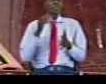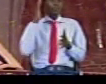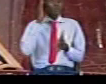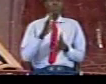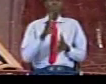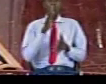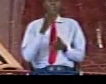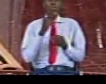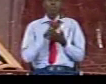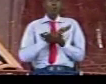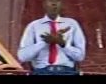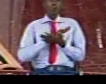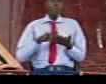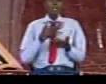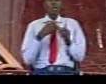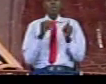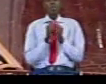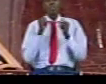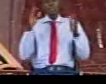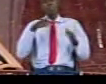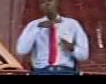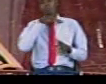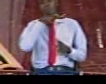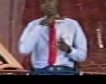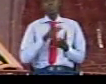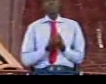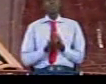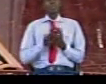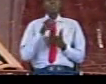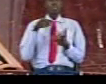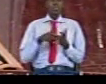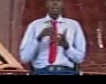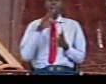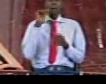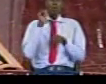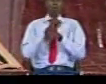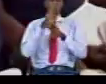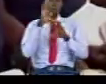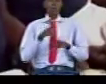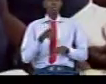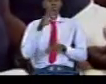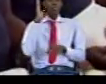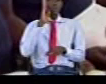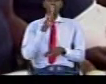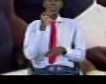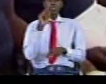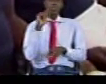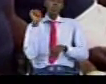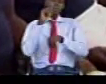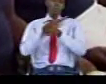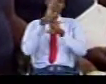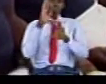holy and without blemish. Those are the overcomers. You'll be an overcomer. Yeah.